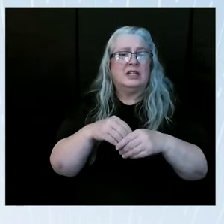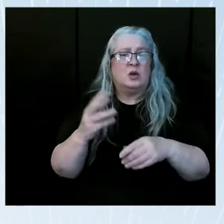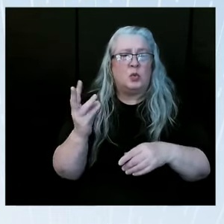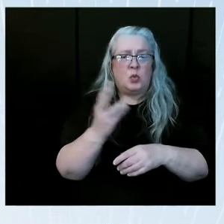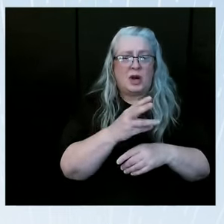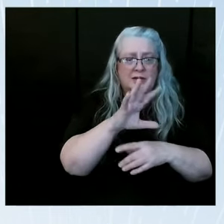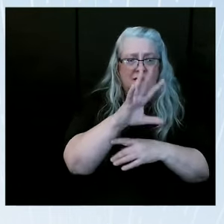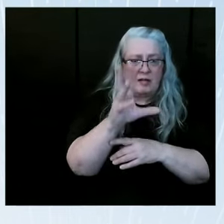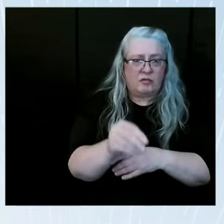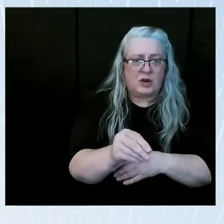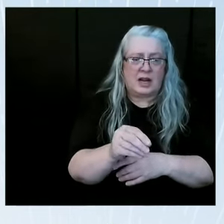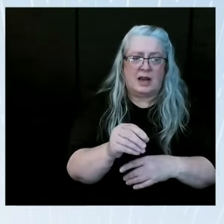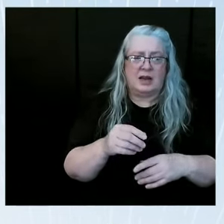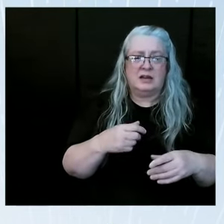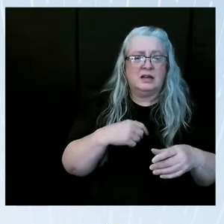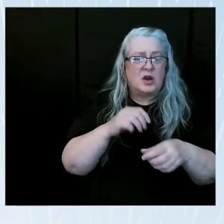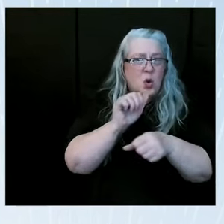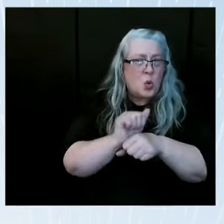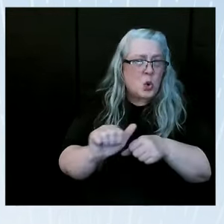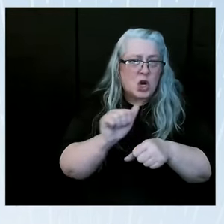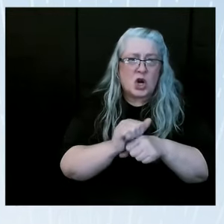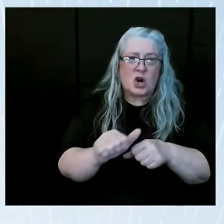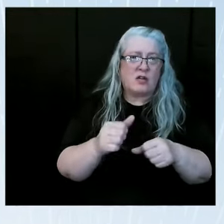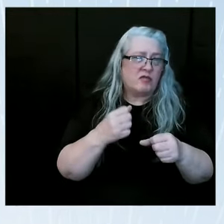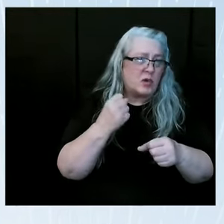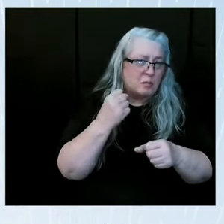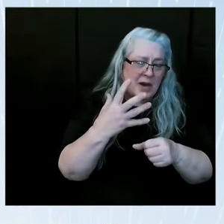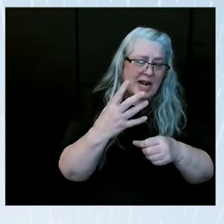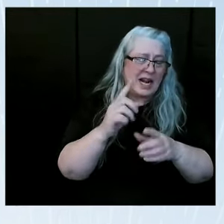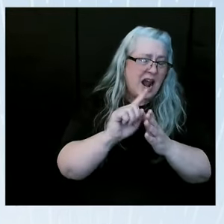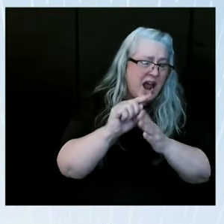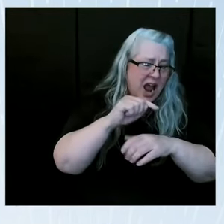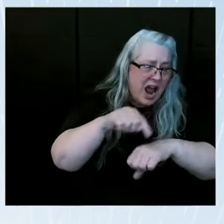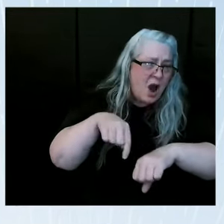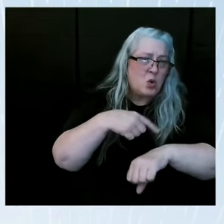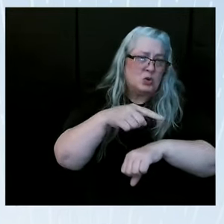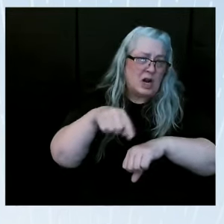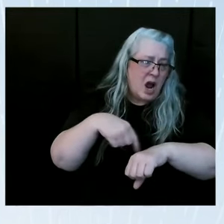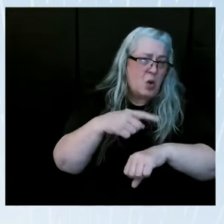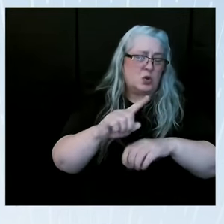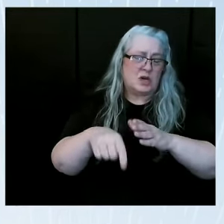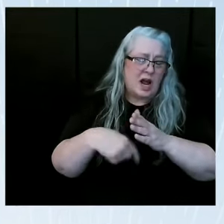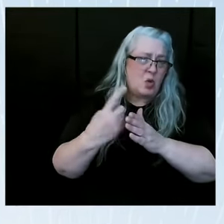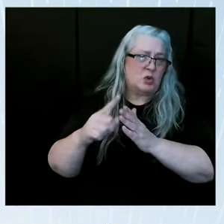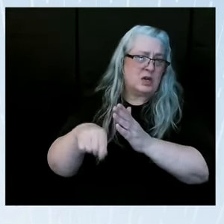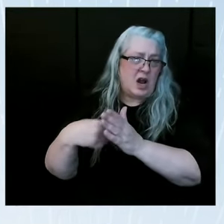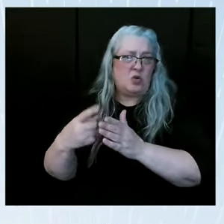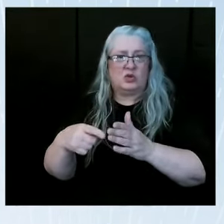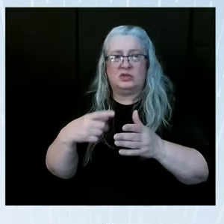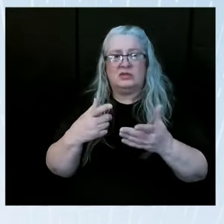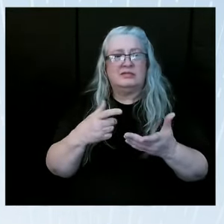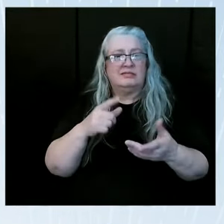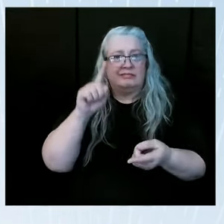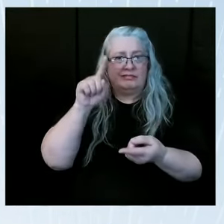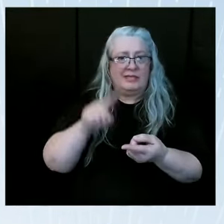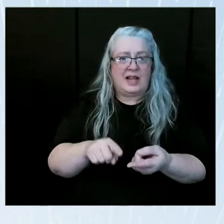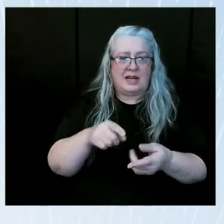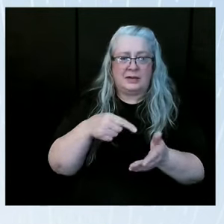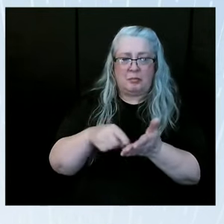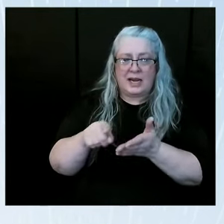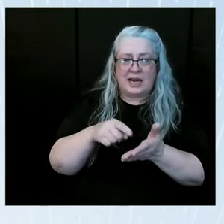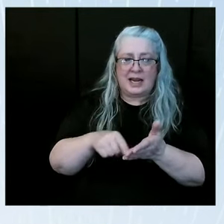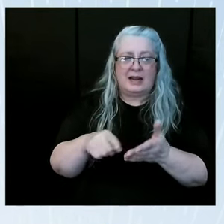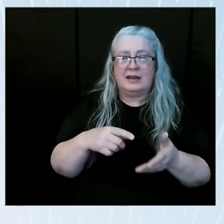Liberia, in Niger, in Nigeria, we're working to shift attitudes around what's considered exploitative labor